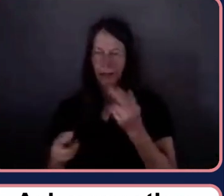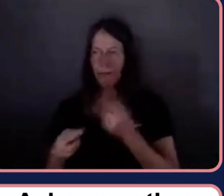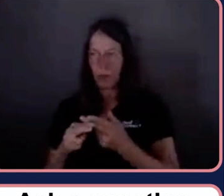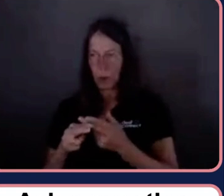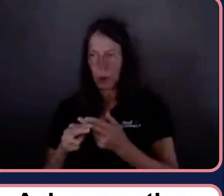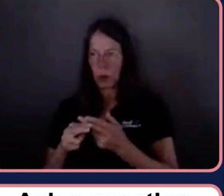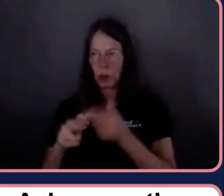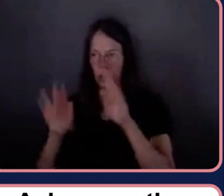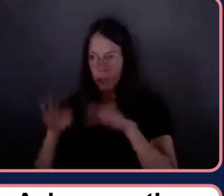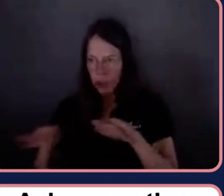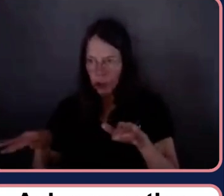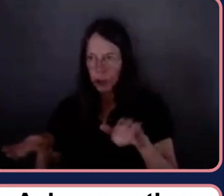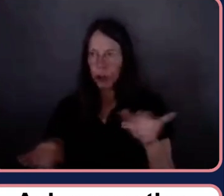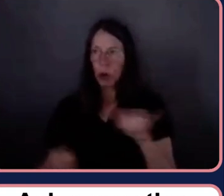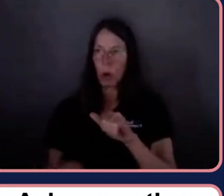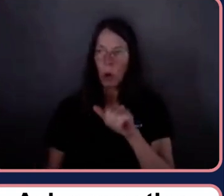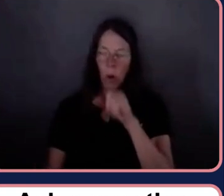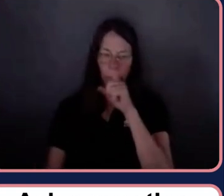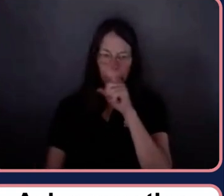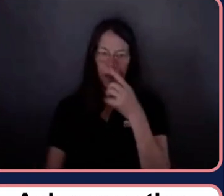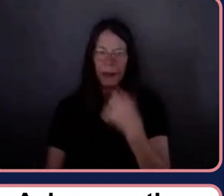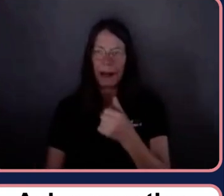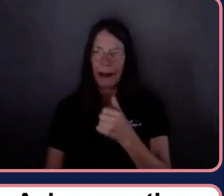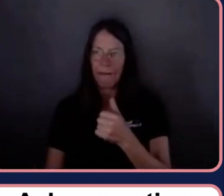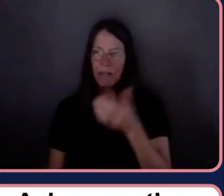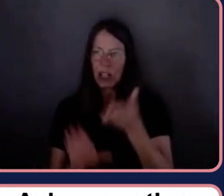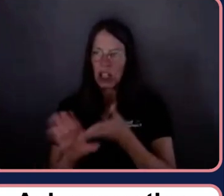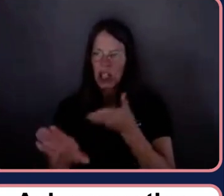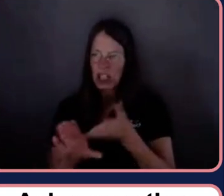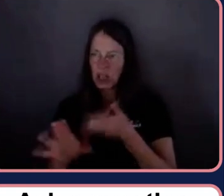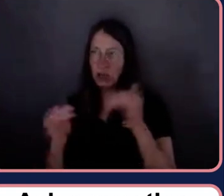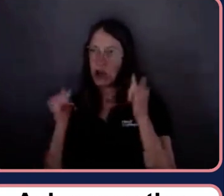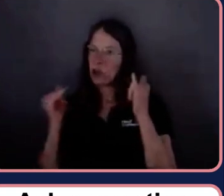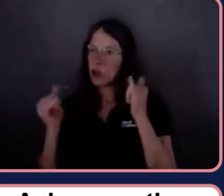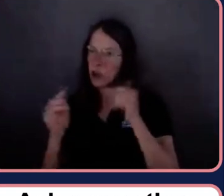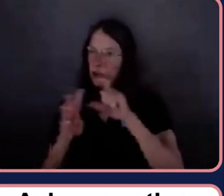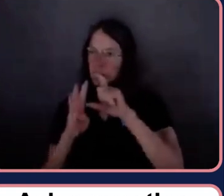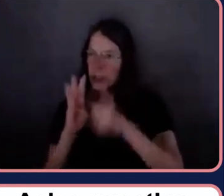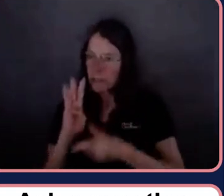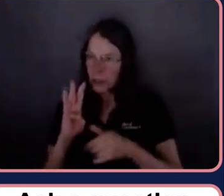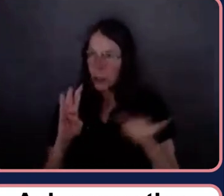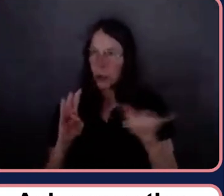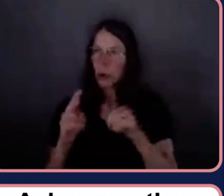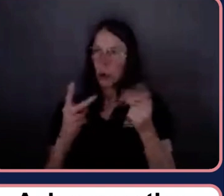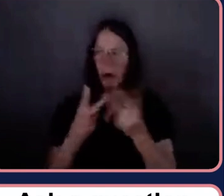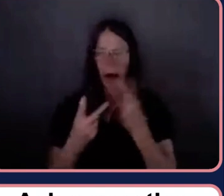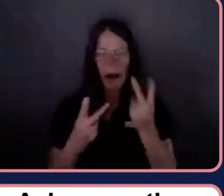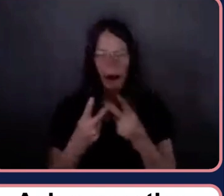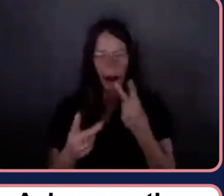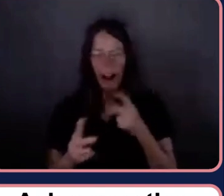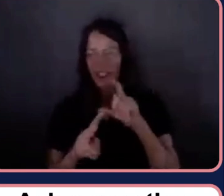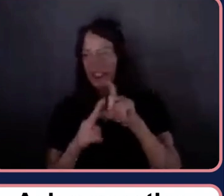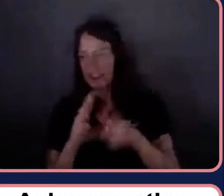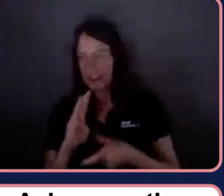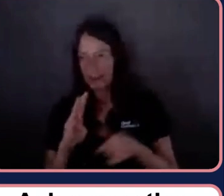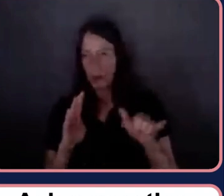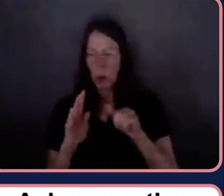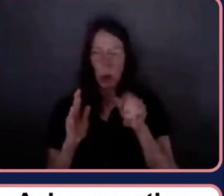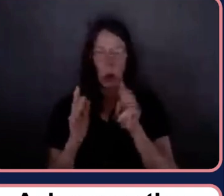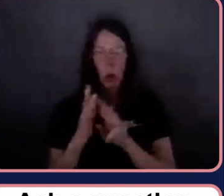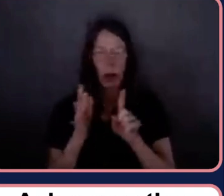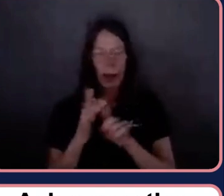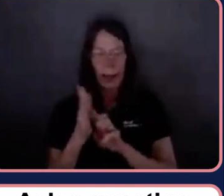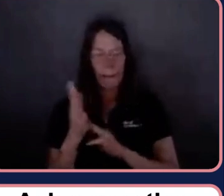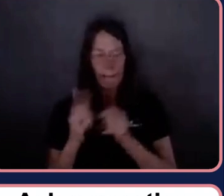for people with psychosocial disability or other impairments and disabilities in the scheme. Very much